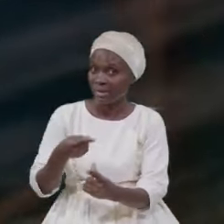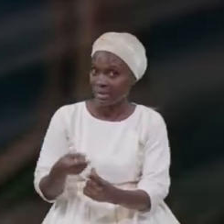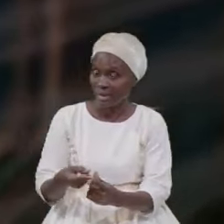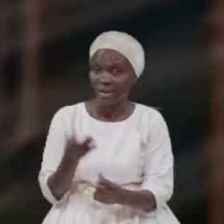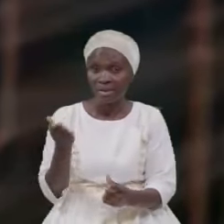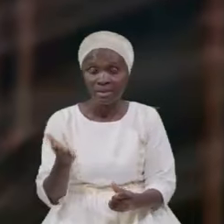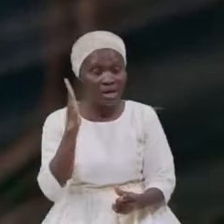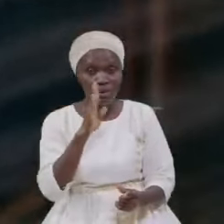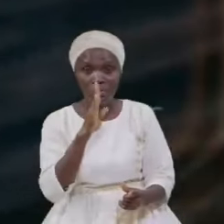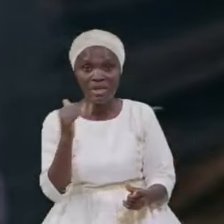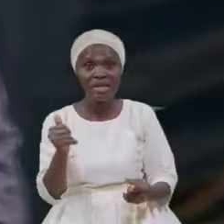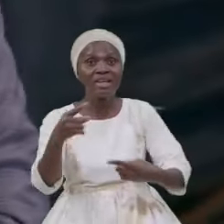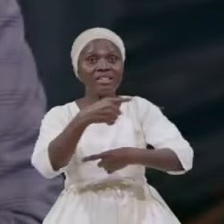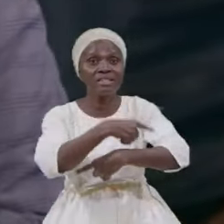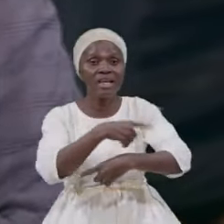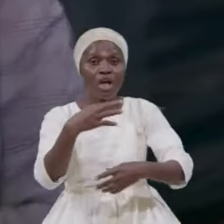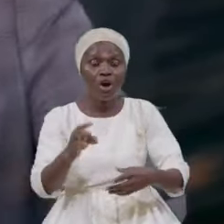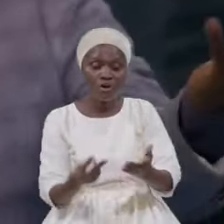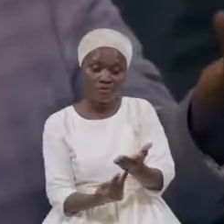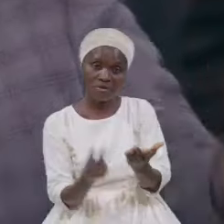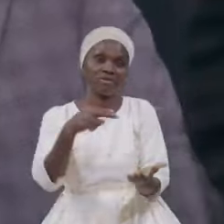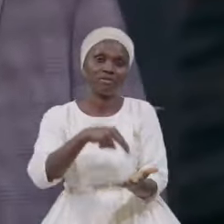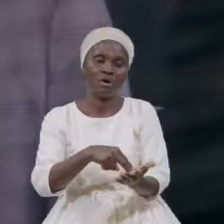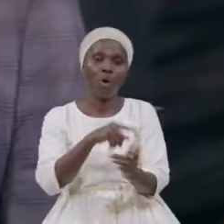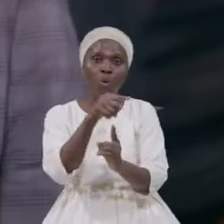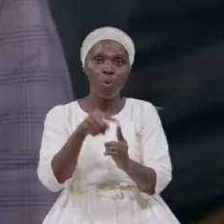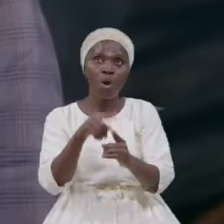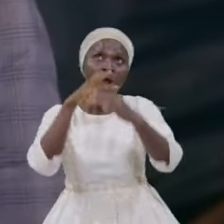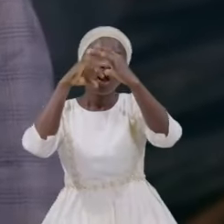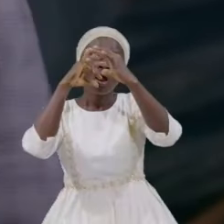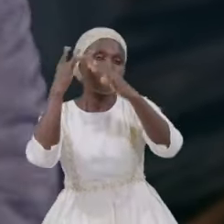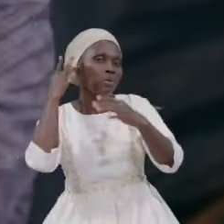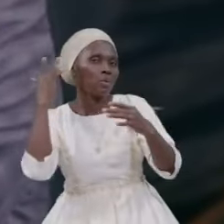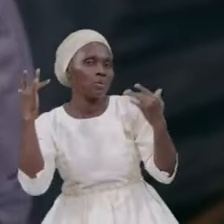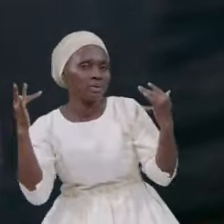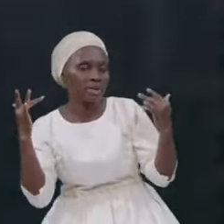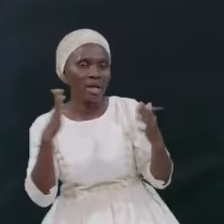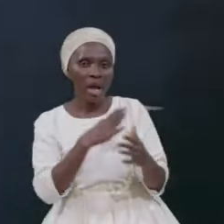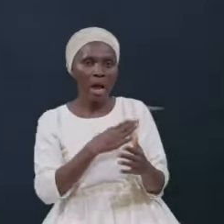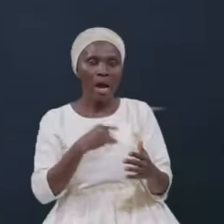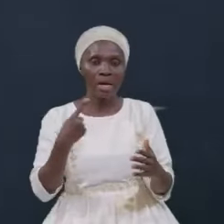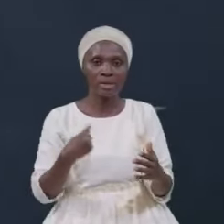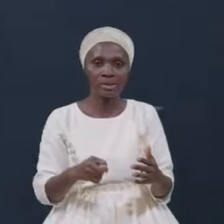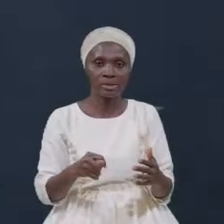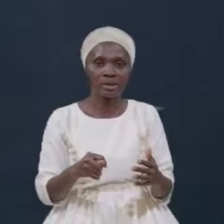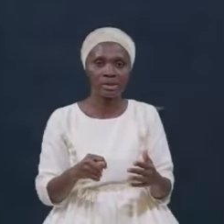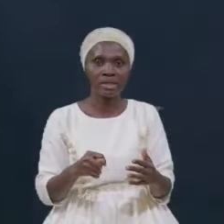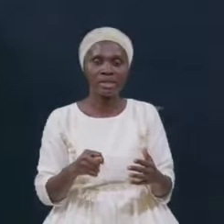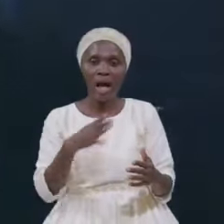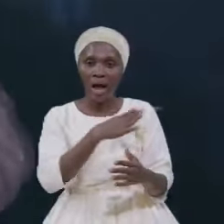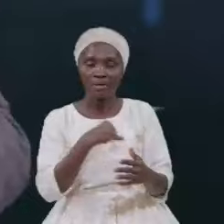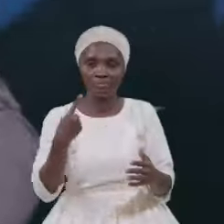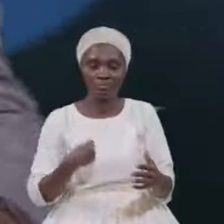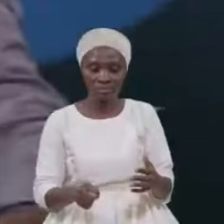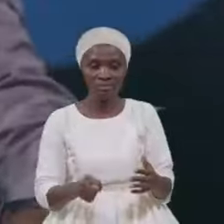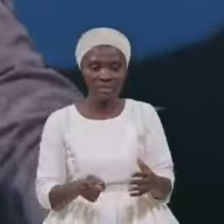The trumpet shall sound, and the graves will be opened, and all the people that have died